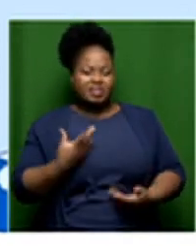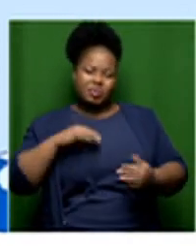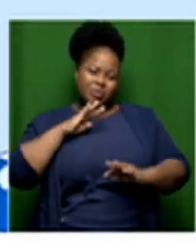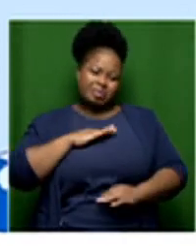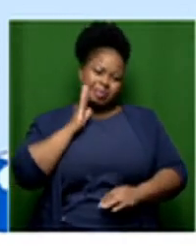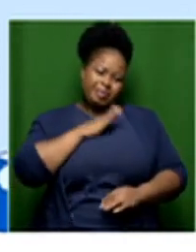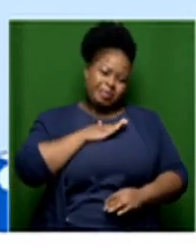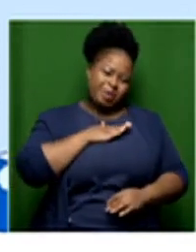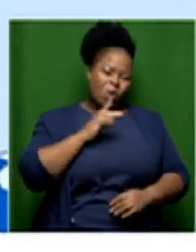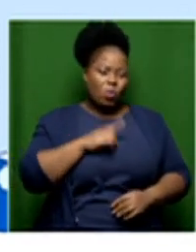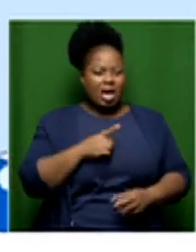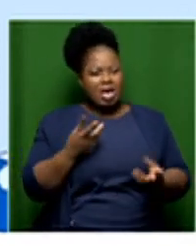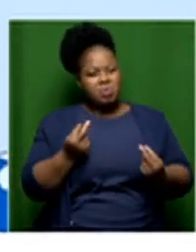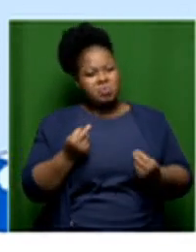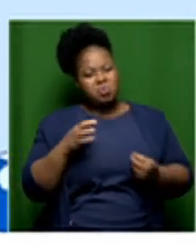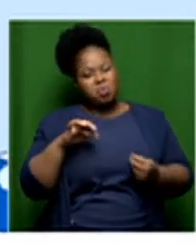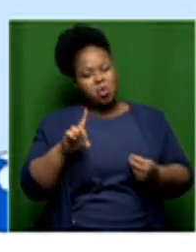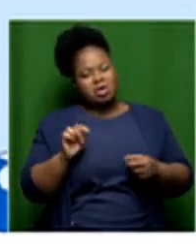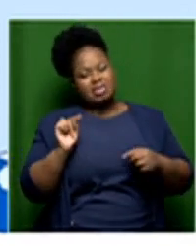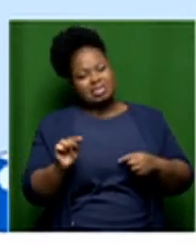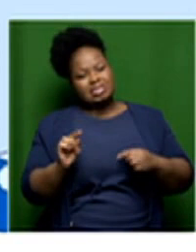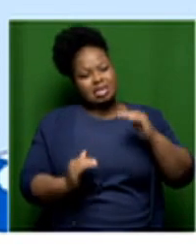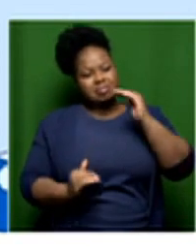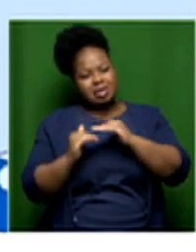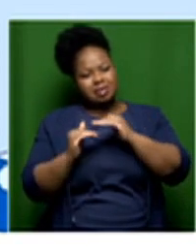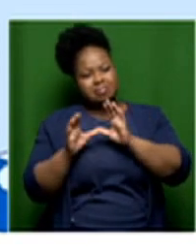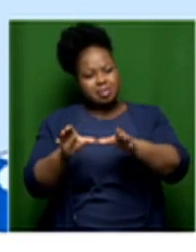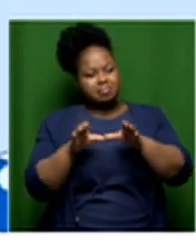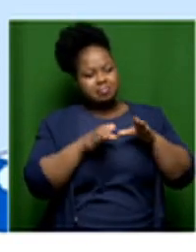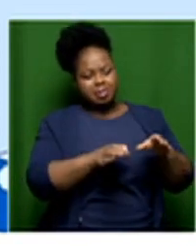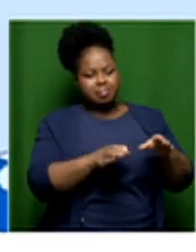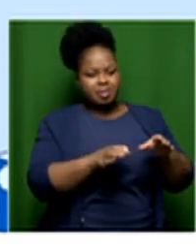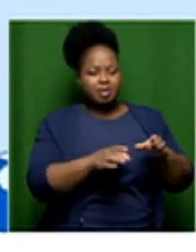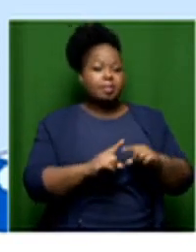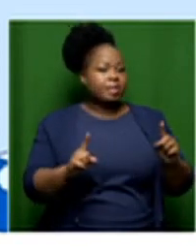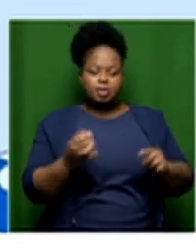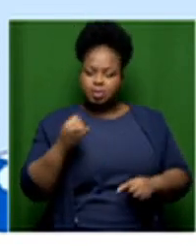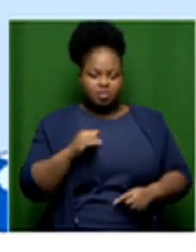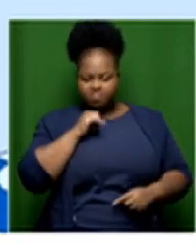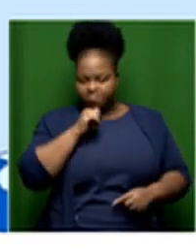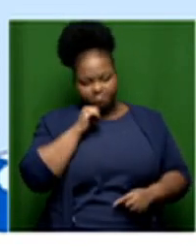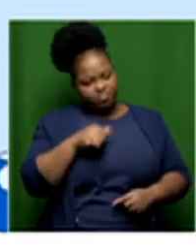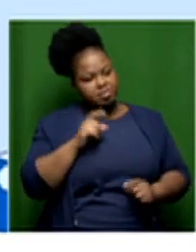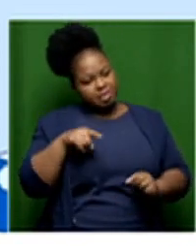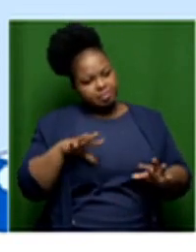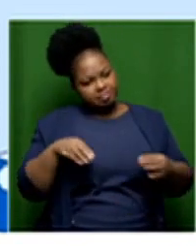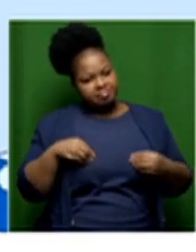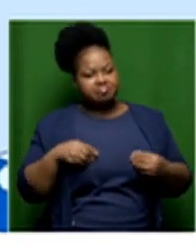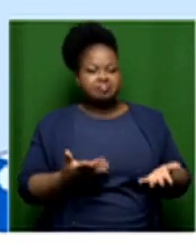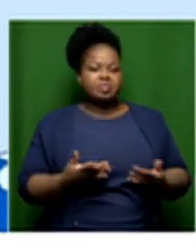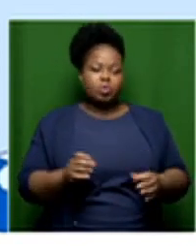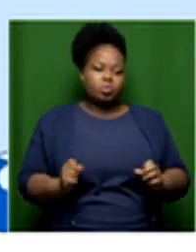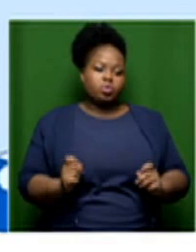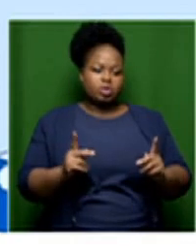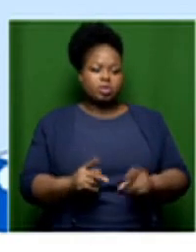dissatisfied for one reason or another with the demarcated ward boundaries, they should still avail themselves of the